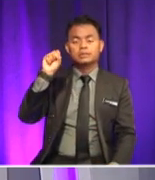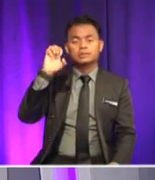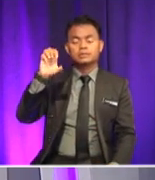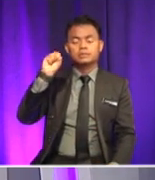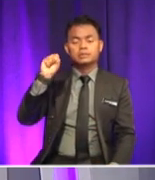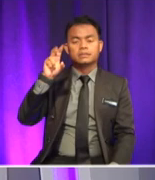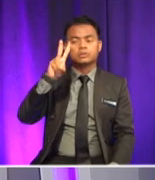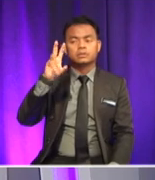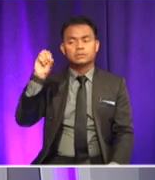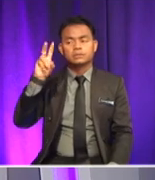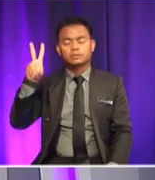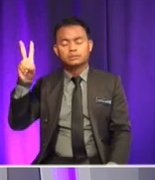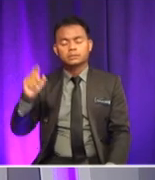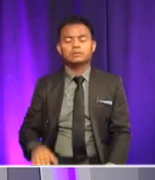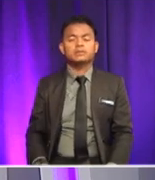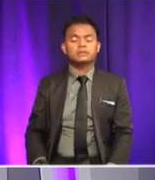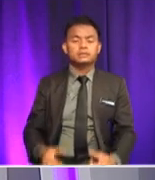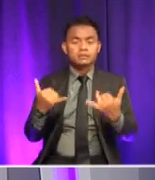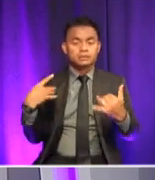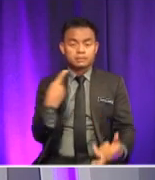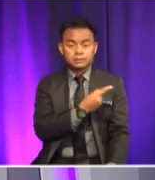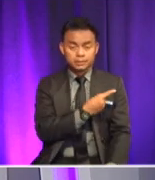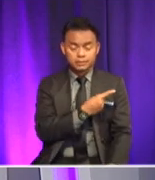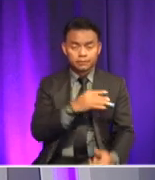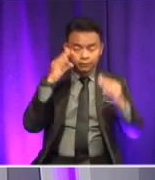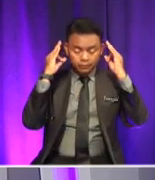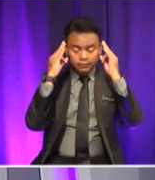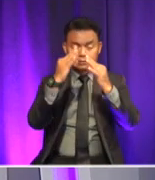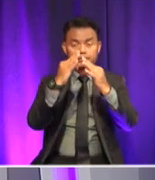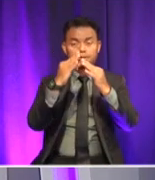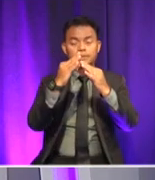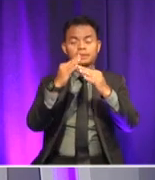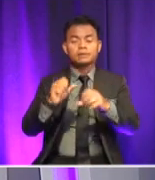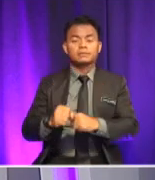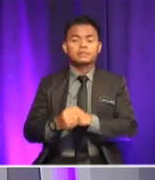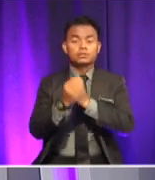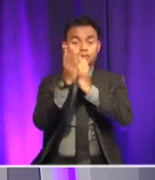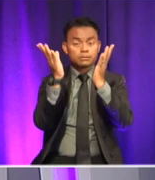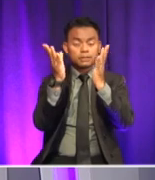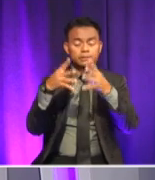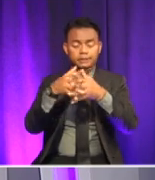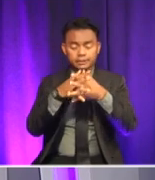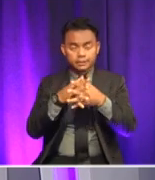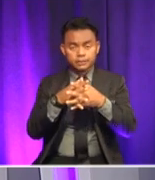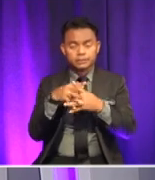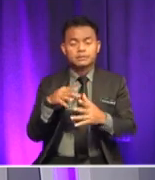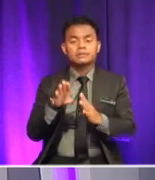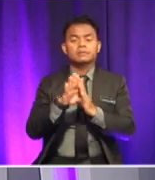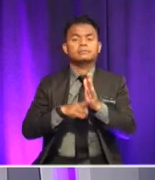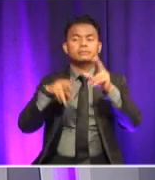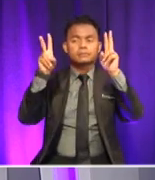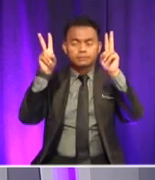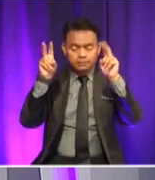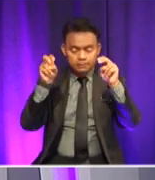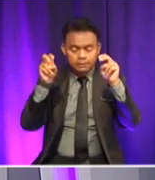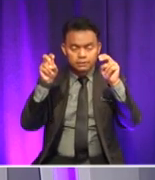focusing on Kesusasteraan Inggeris, on the short story of Birds of Paradise, together with teacher Hanin. Alright